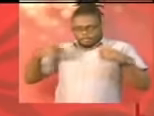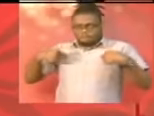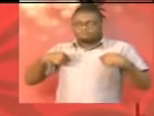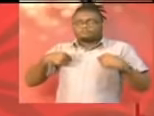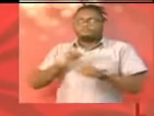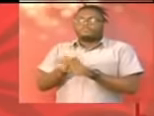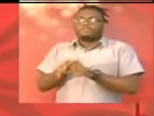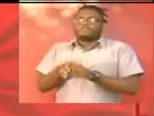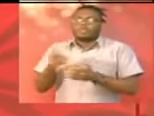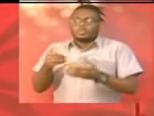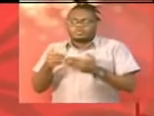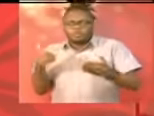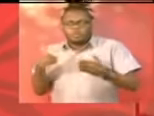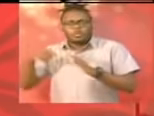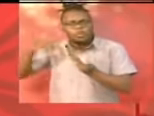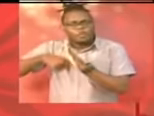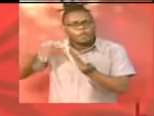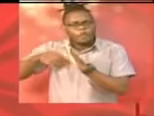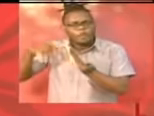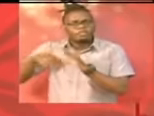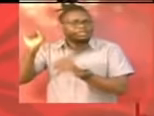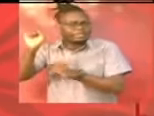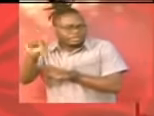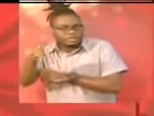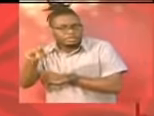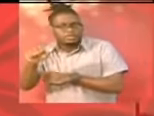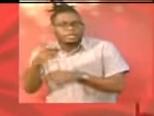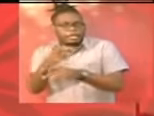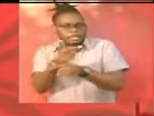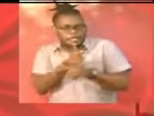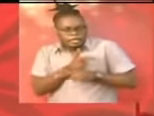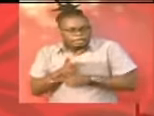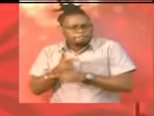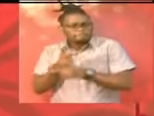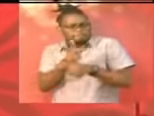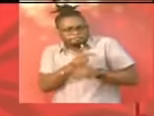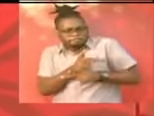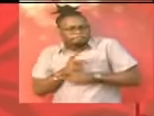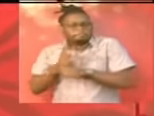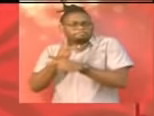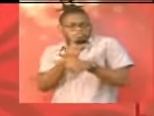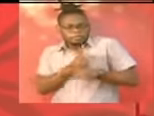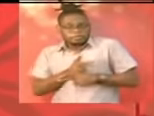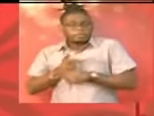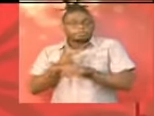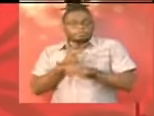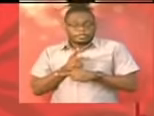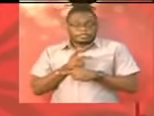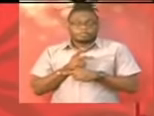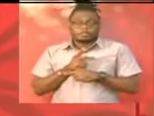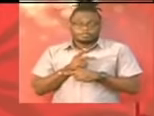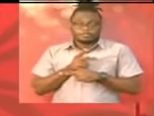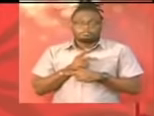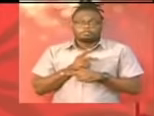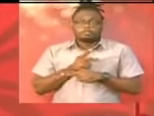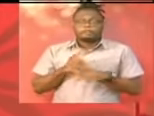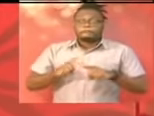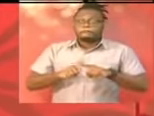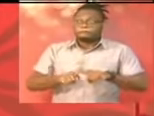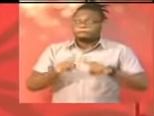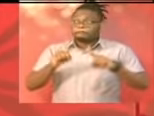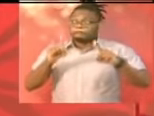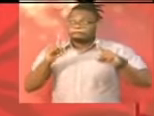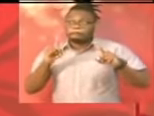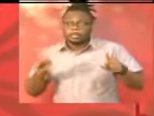before this, taking the necessary 3W and all other precautions. Nonetheless, I one day